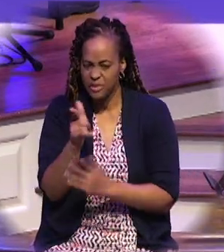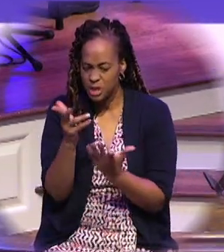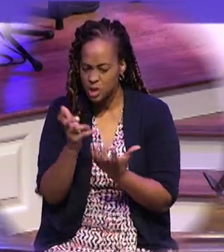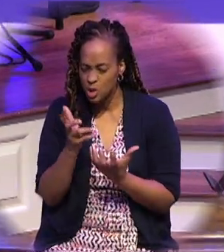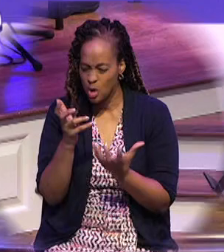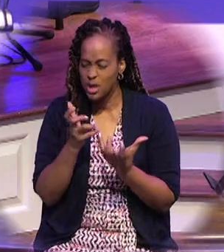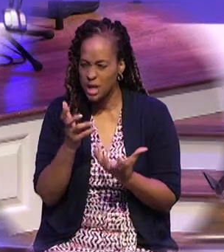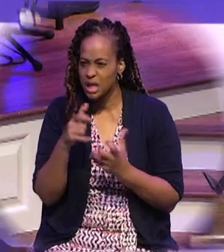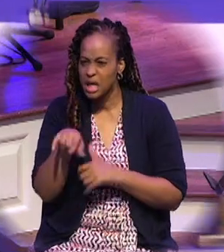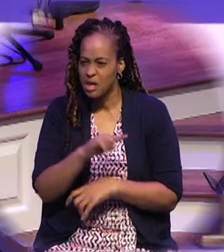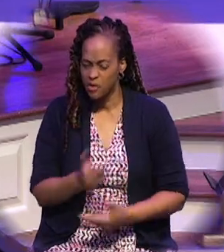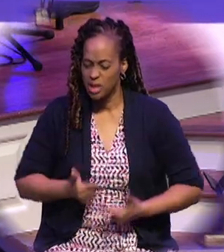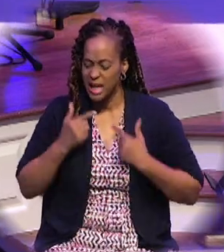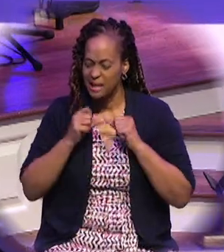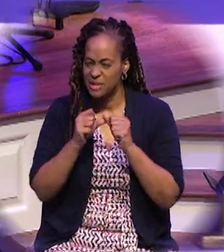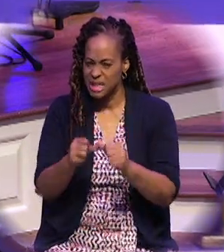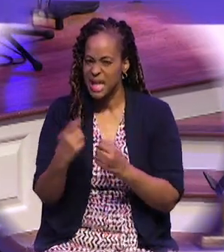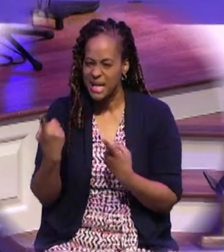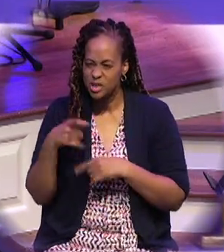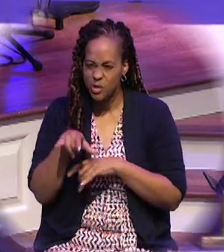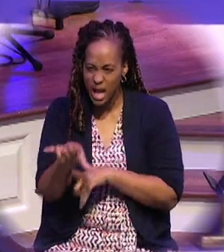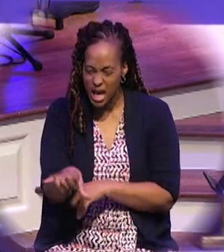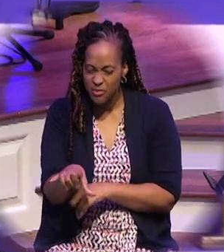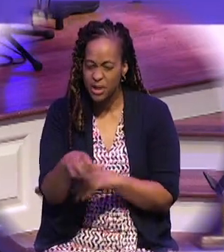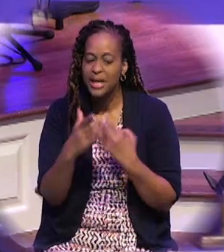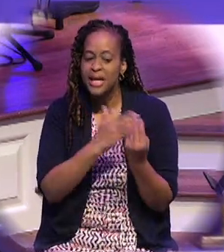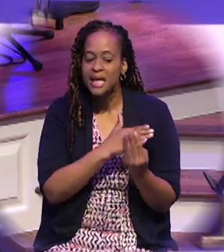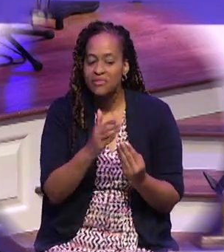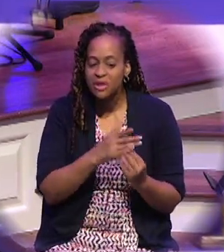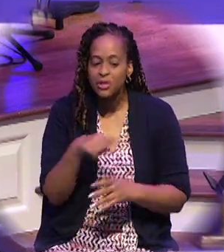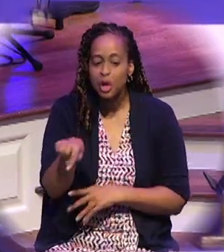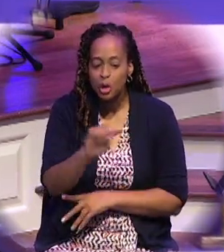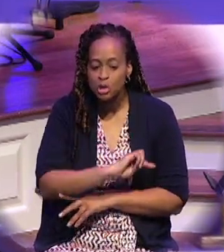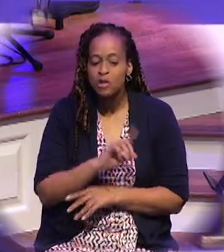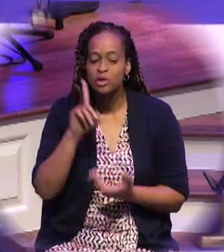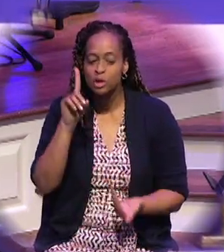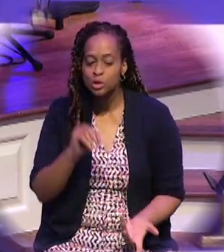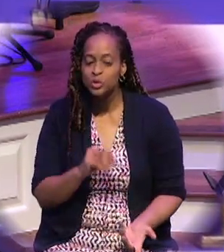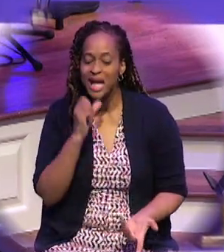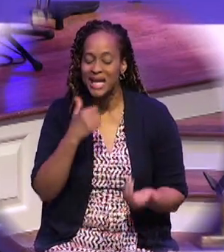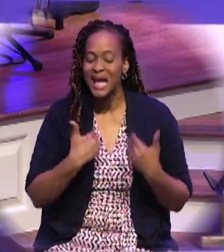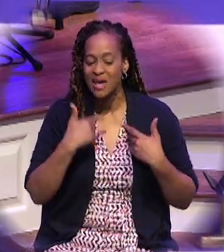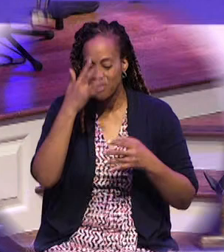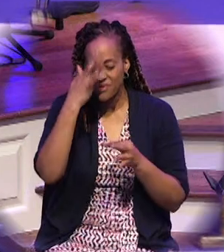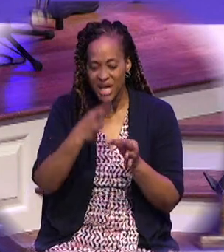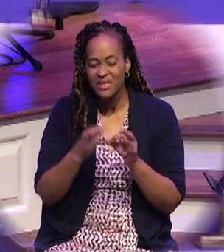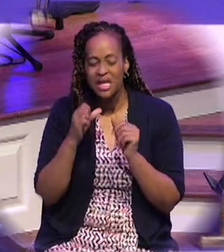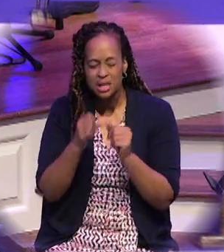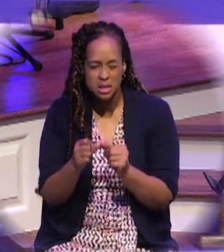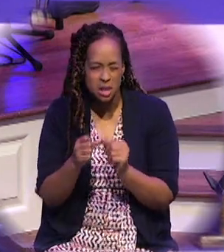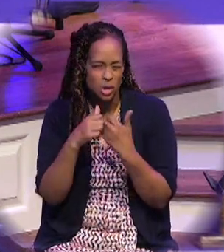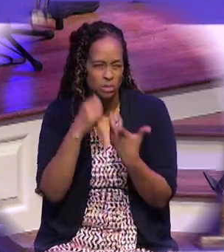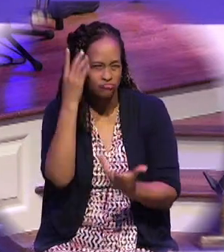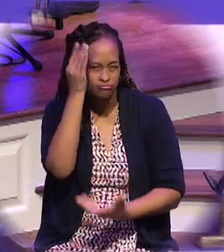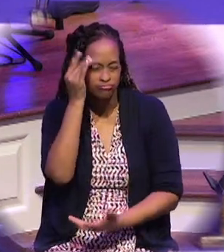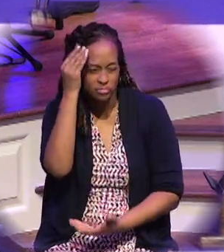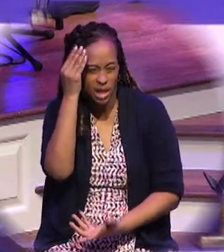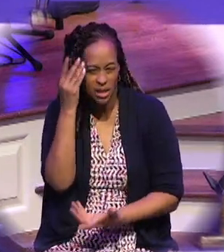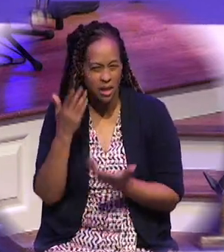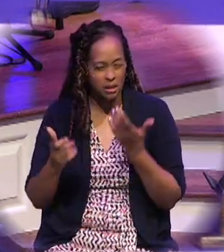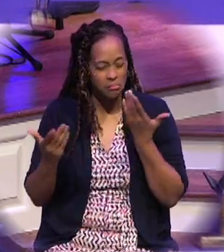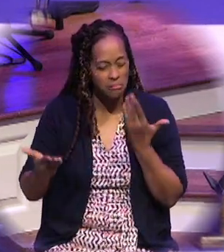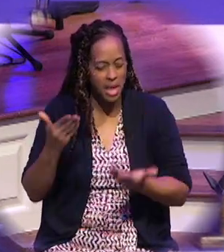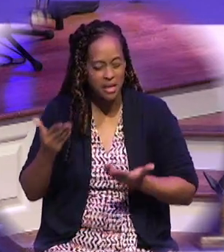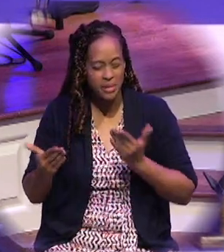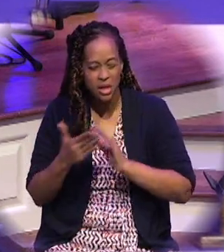for life to last forever, so that even those of them who do not have faith still postulate hypotheses about